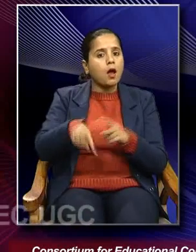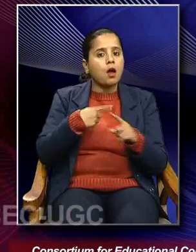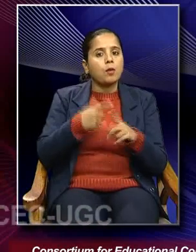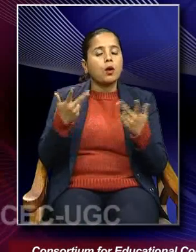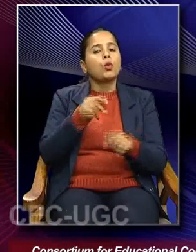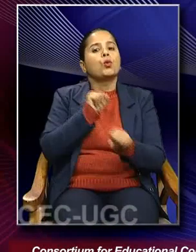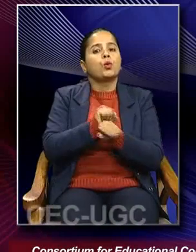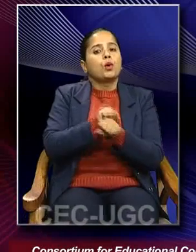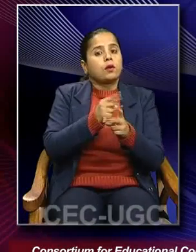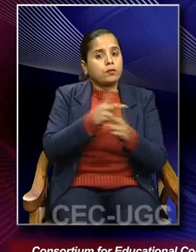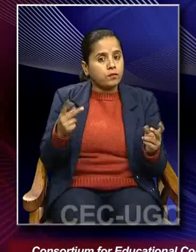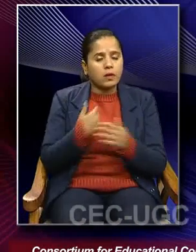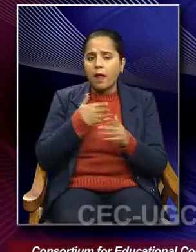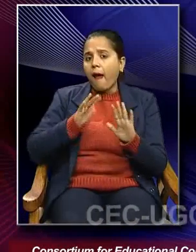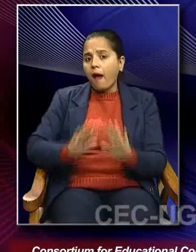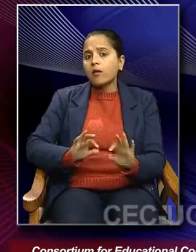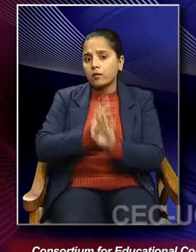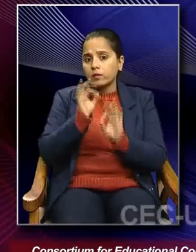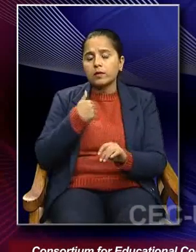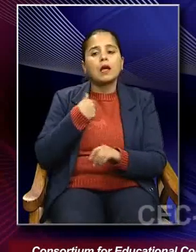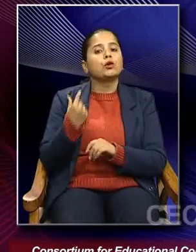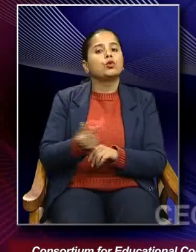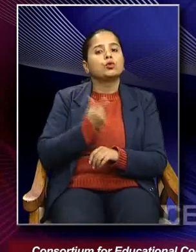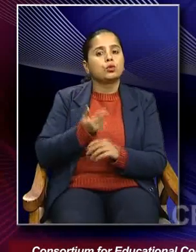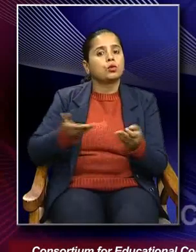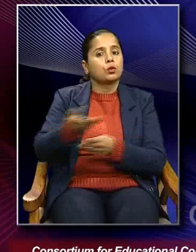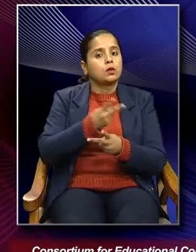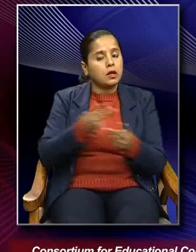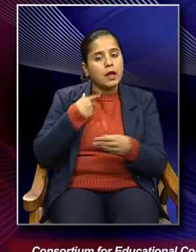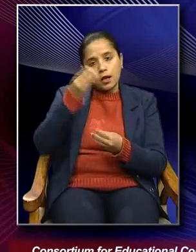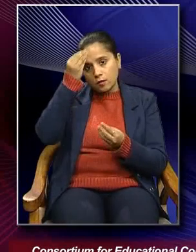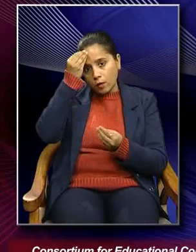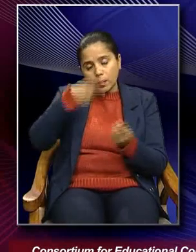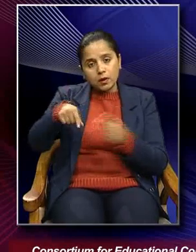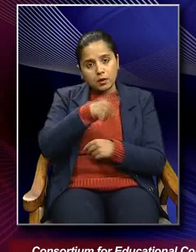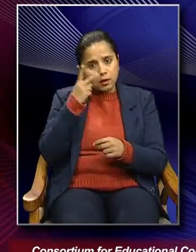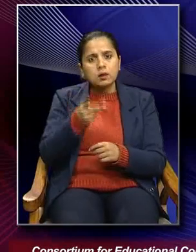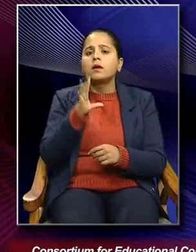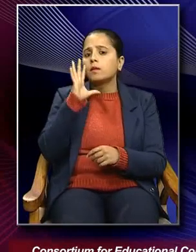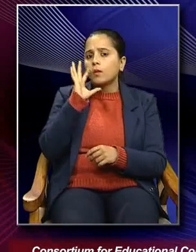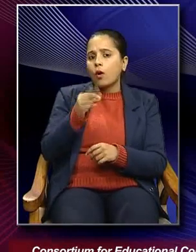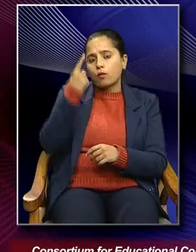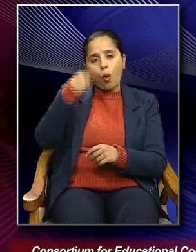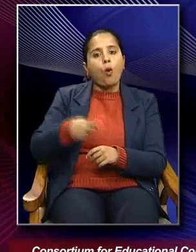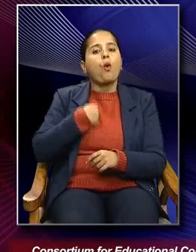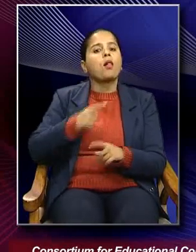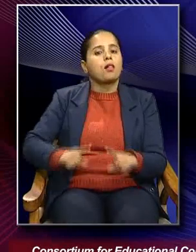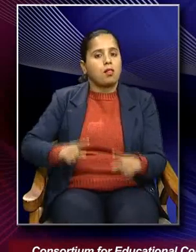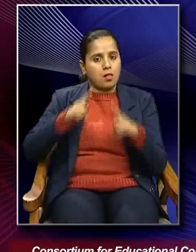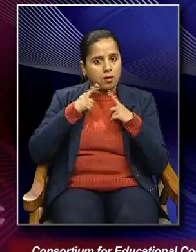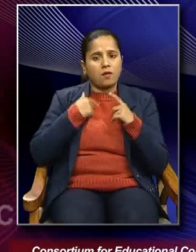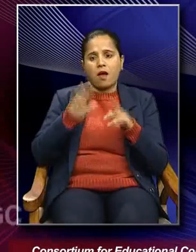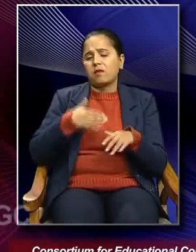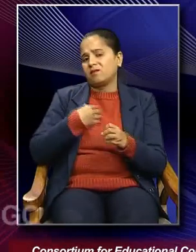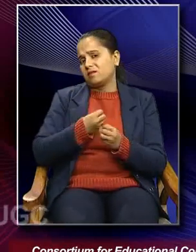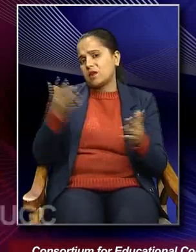world that we have, and we use the information that is relevant to our life. So we have lot